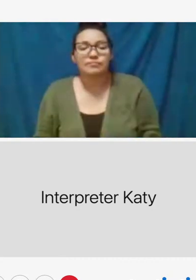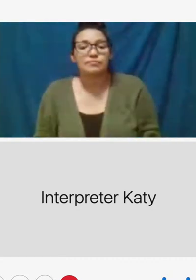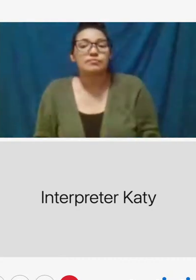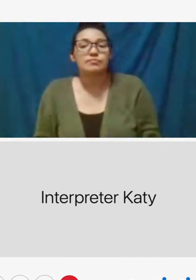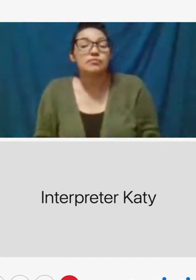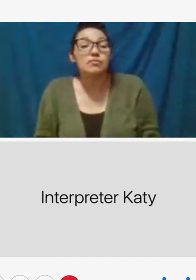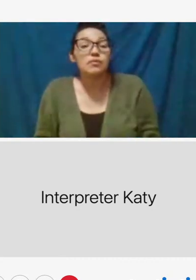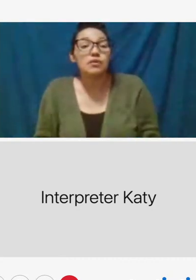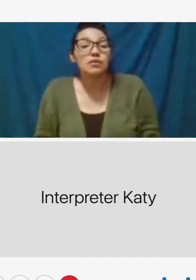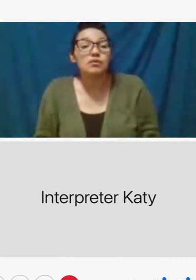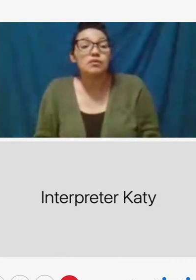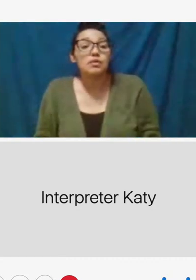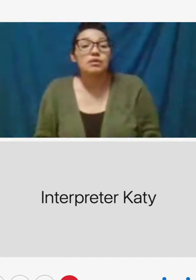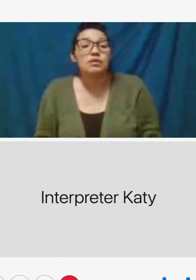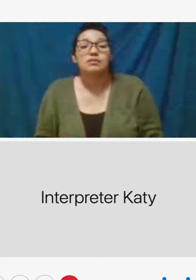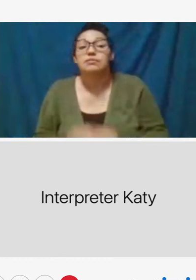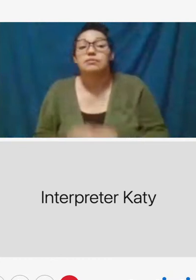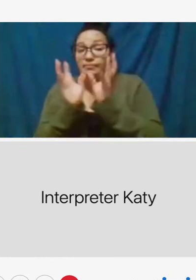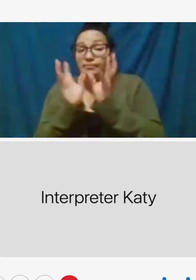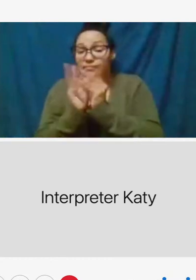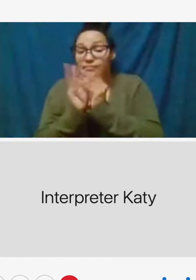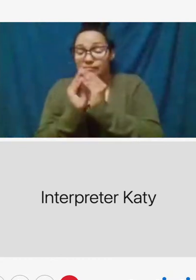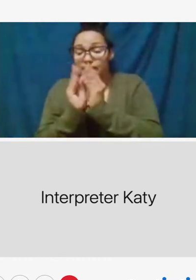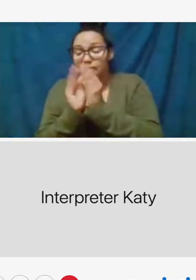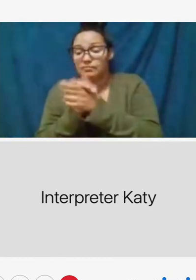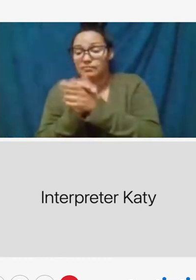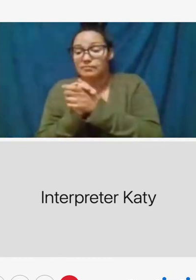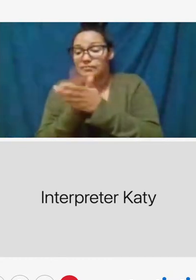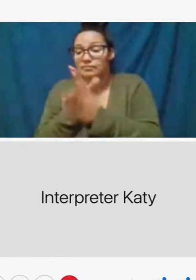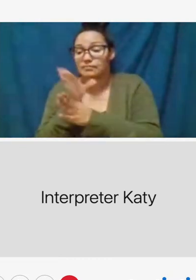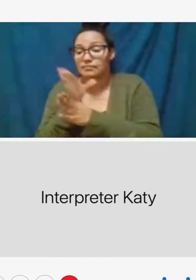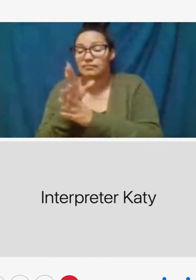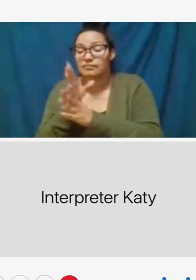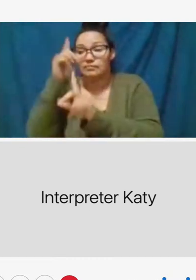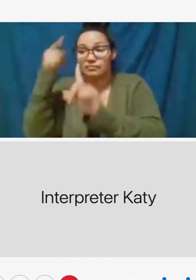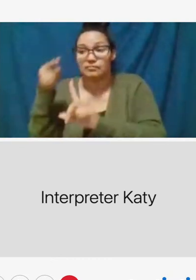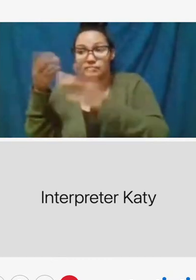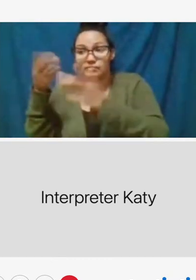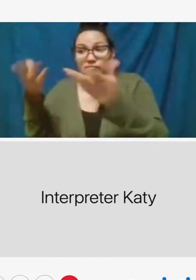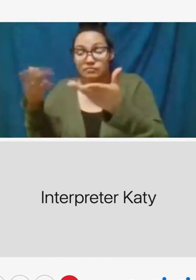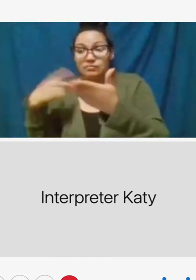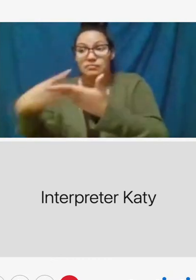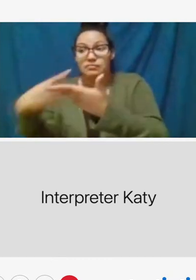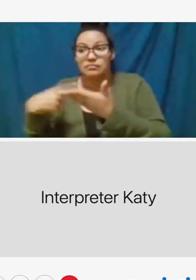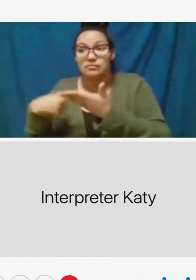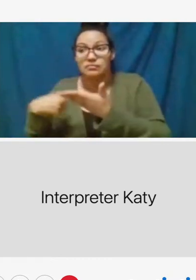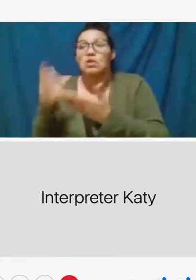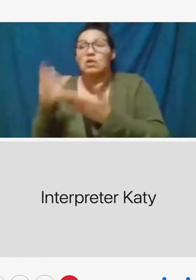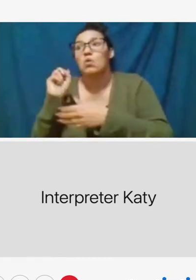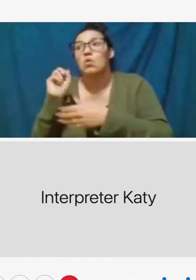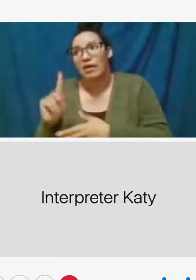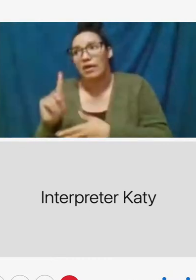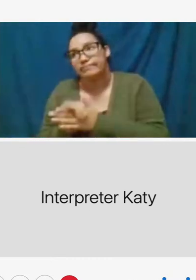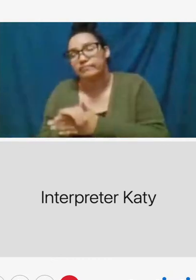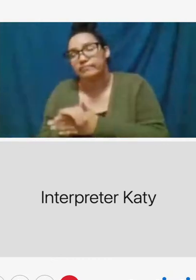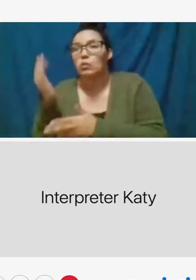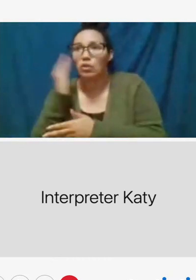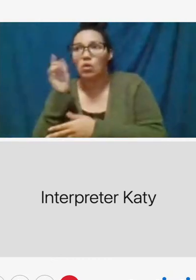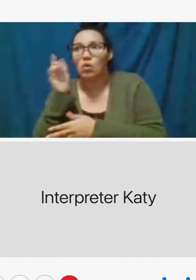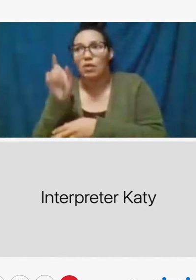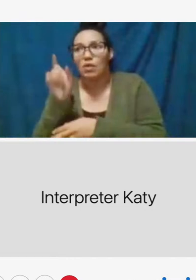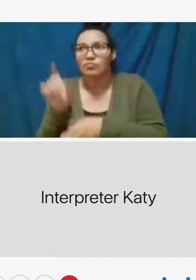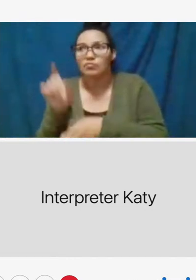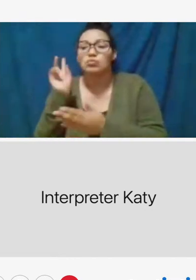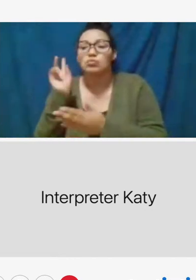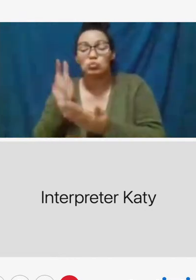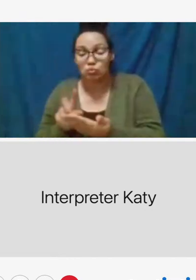main um objective at the beginning was really to discuss okay we we know that we're going to have to look at finding some options